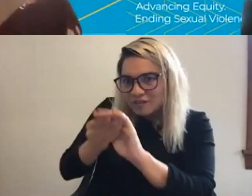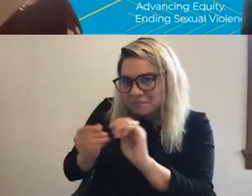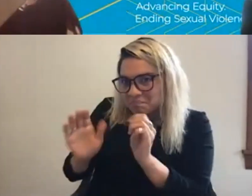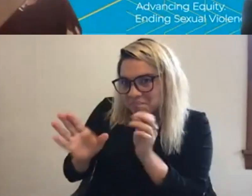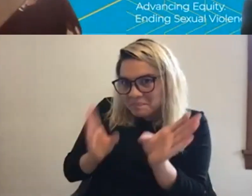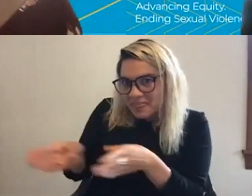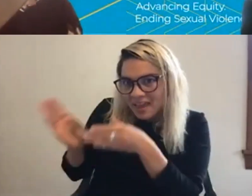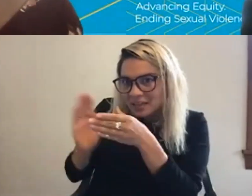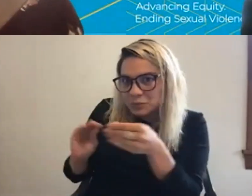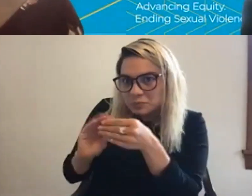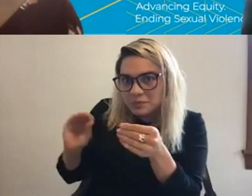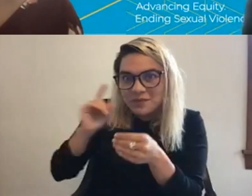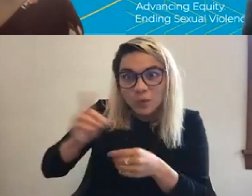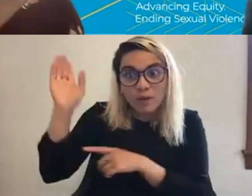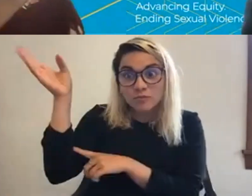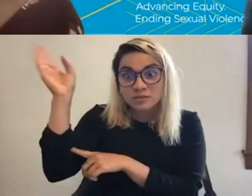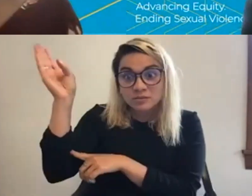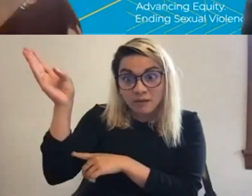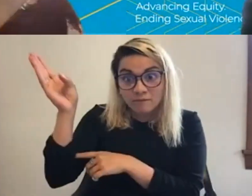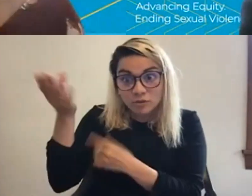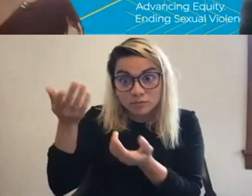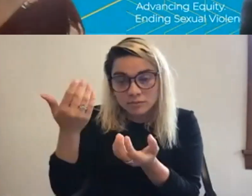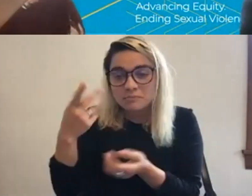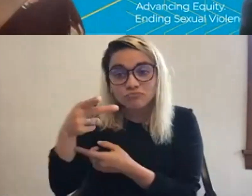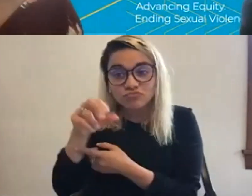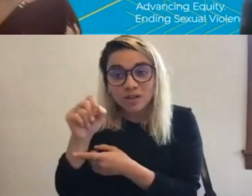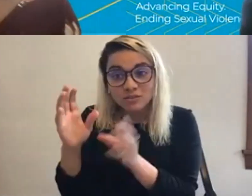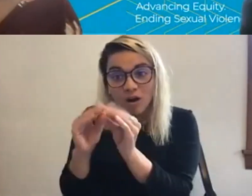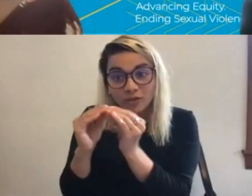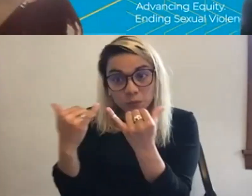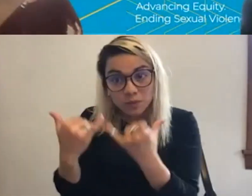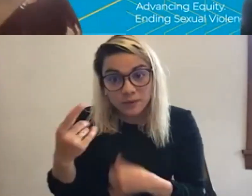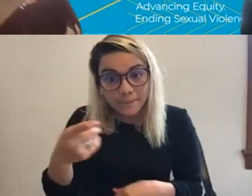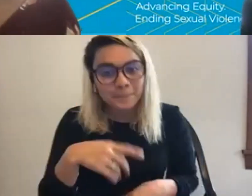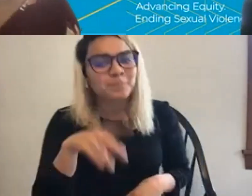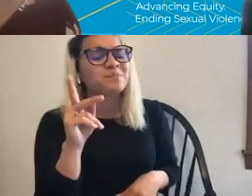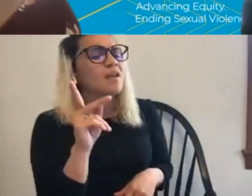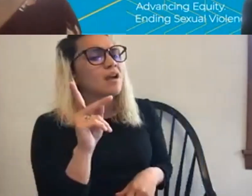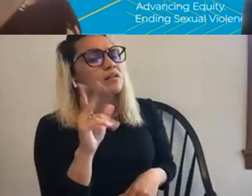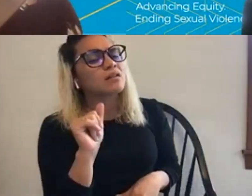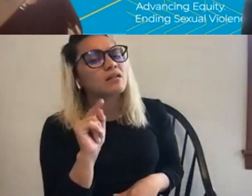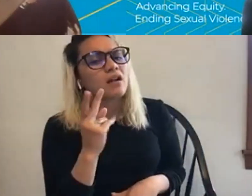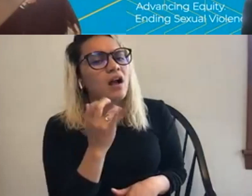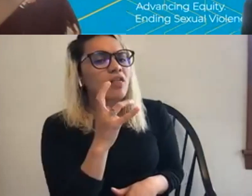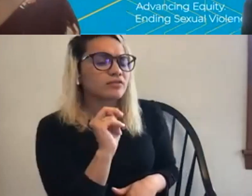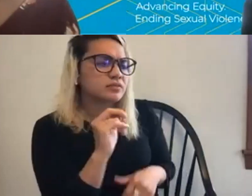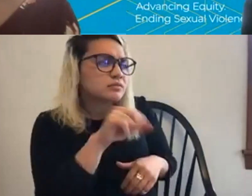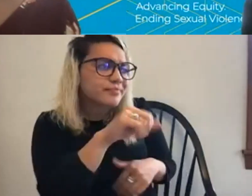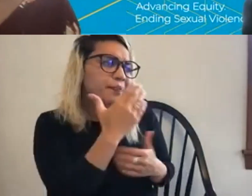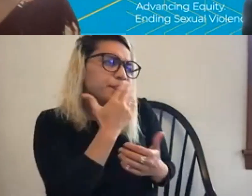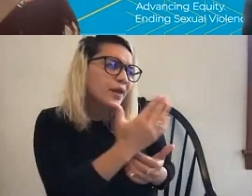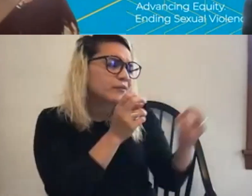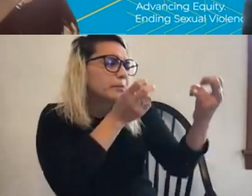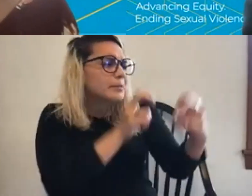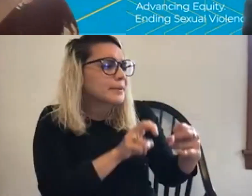press conference today. Yeah, thank you for making time to meet with me. I wanted to go through my story with you and just